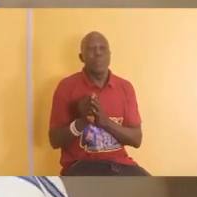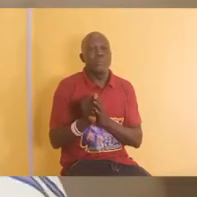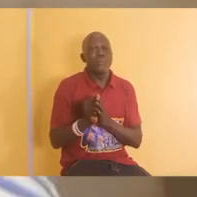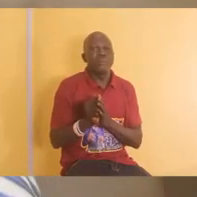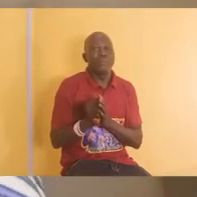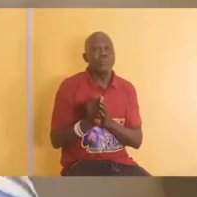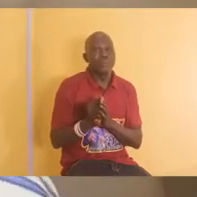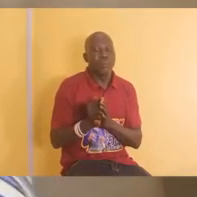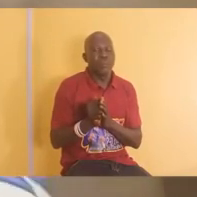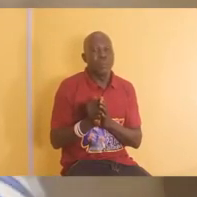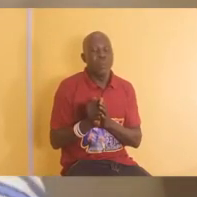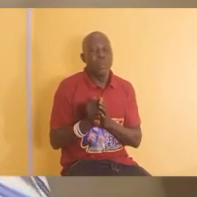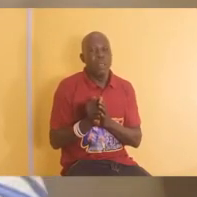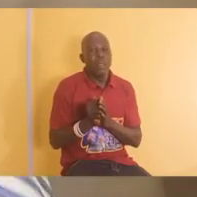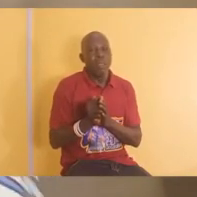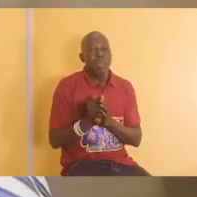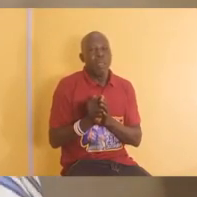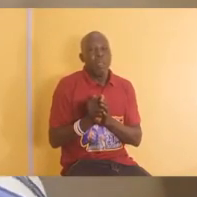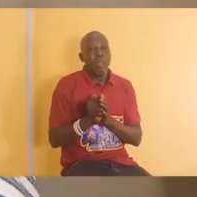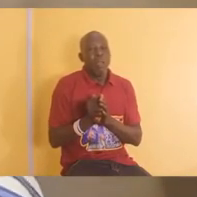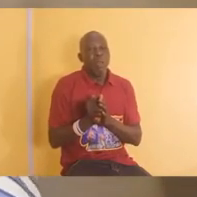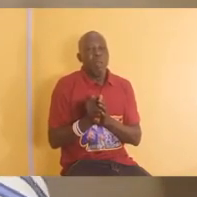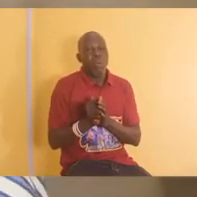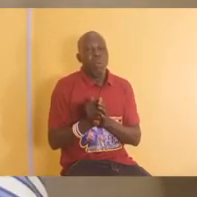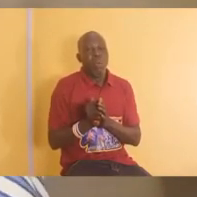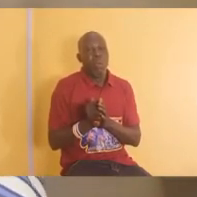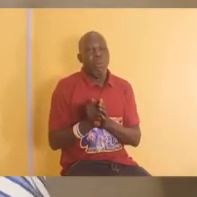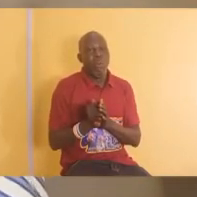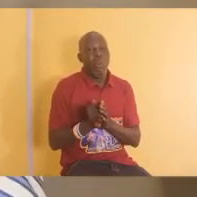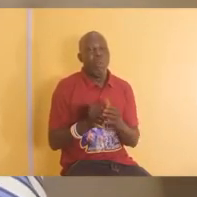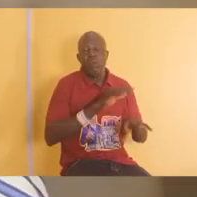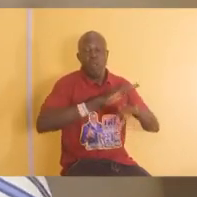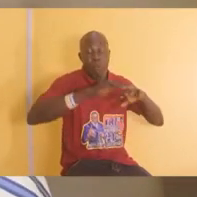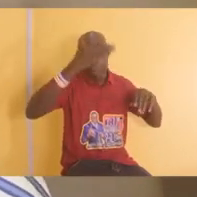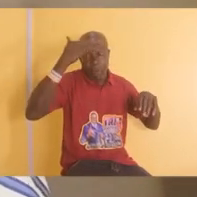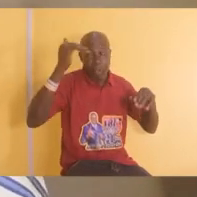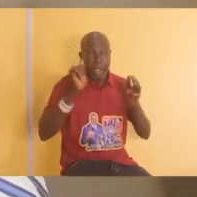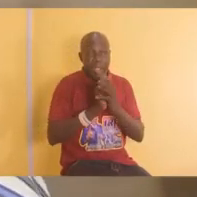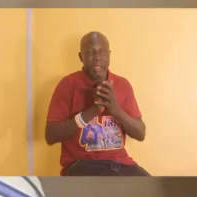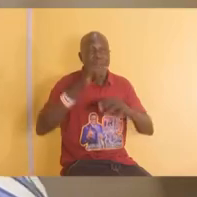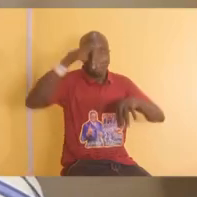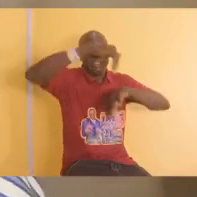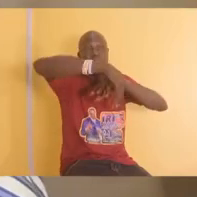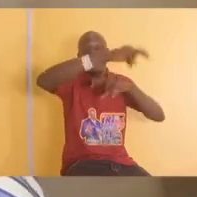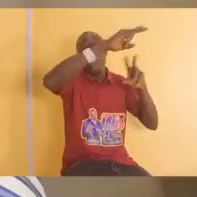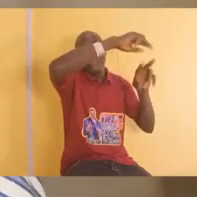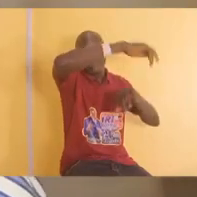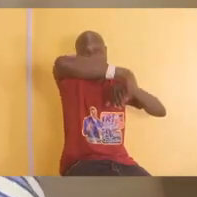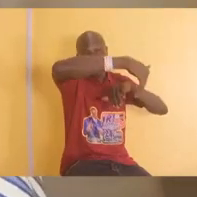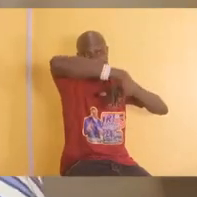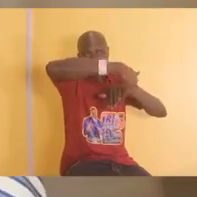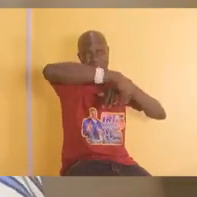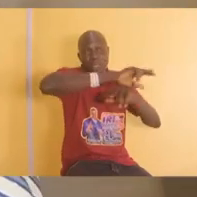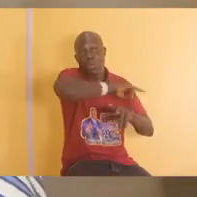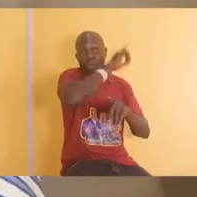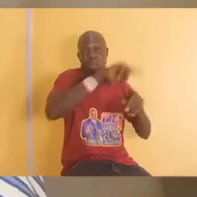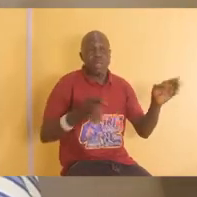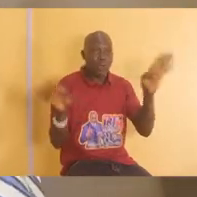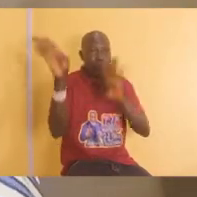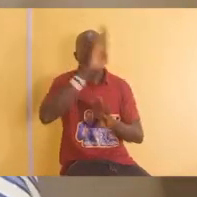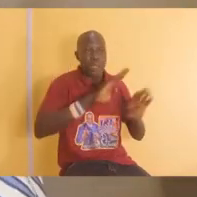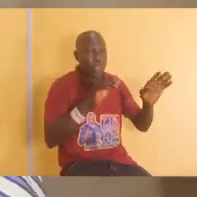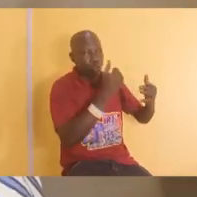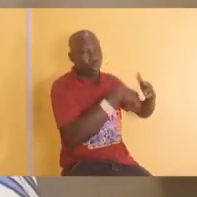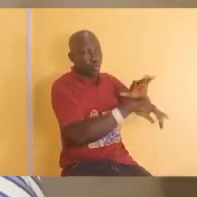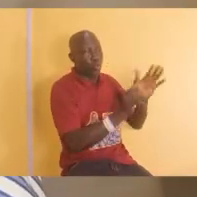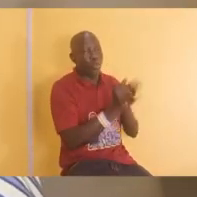Paul at Silent Pray, Paul at Silent Pray, Paul at Silent Pray, don't forget, in the midnight, when the bats